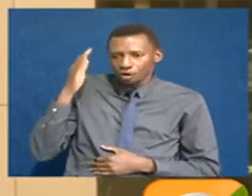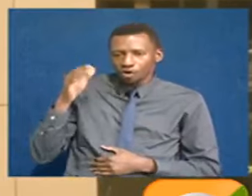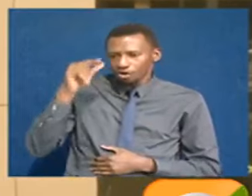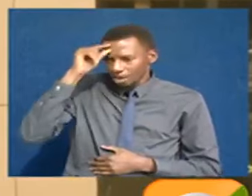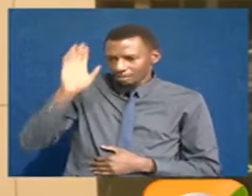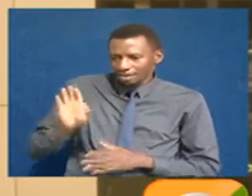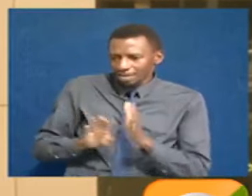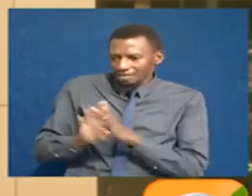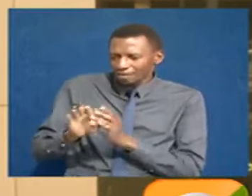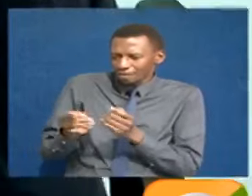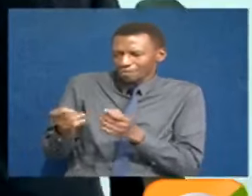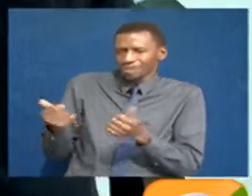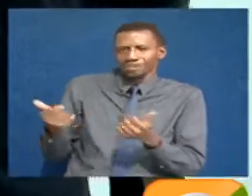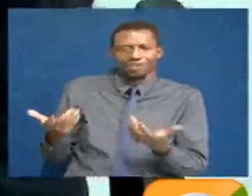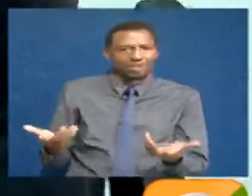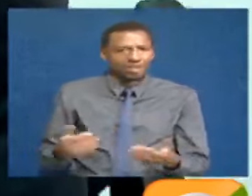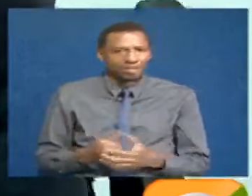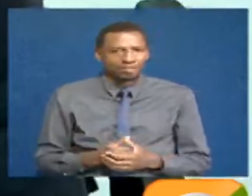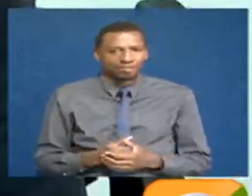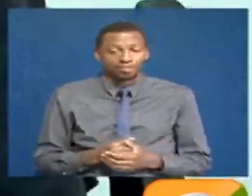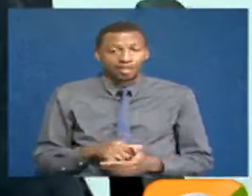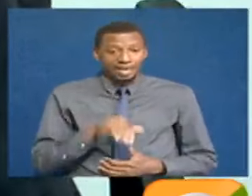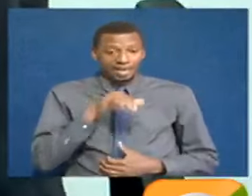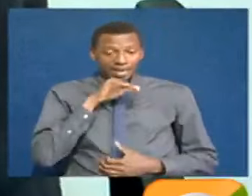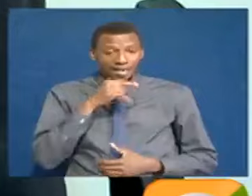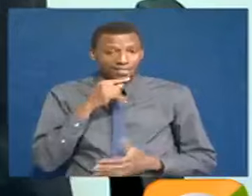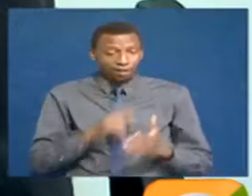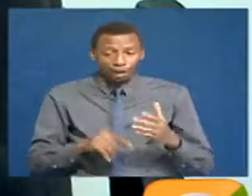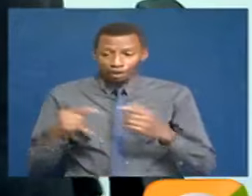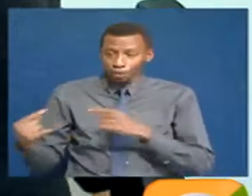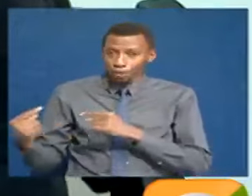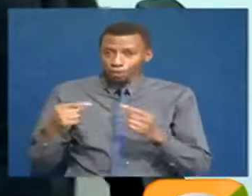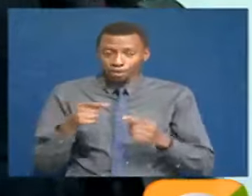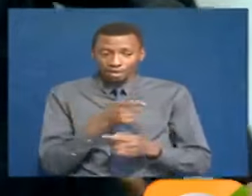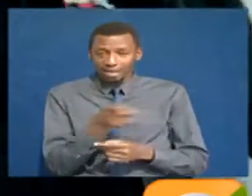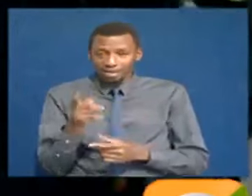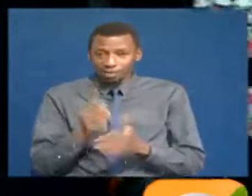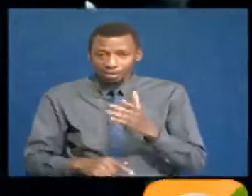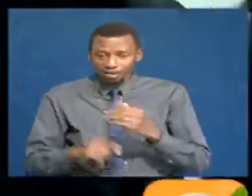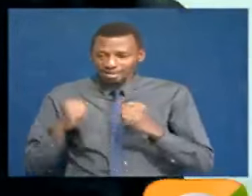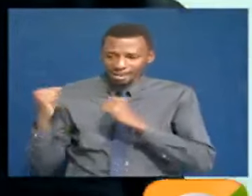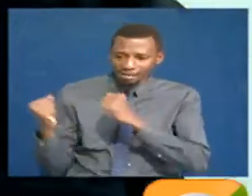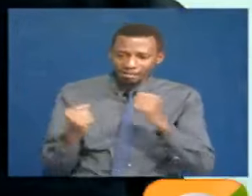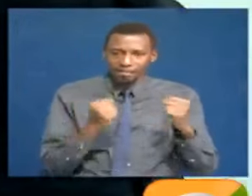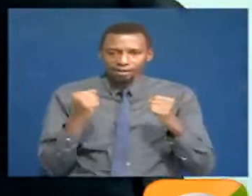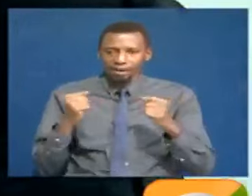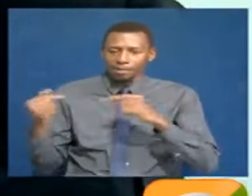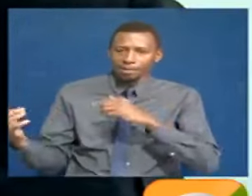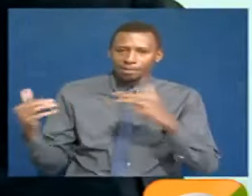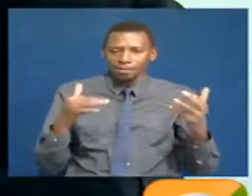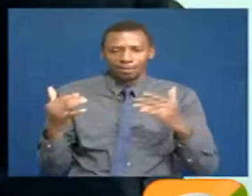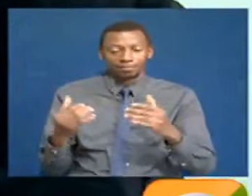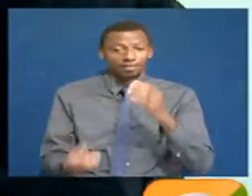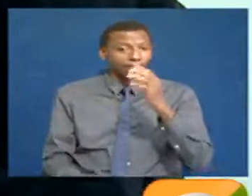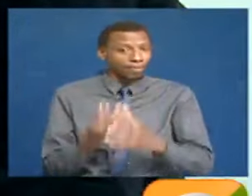governors to do development work. Odinga describes the standoff as a power struggle that has been simmering ever since National